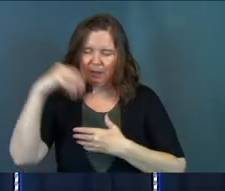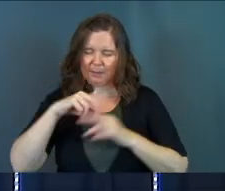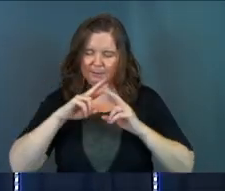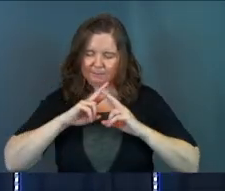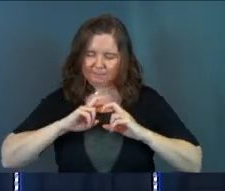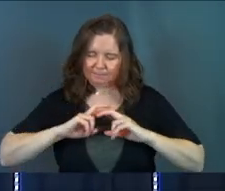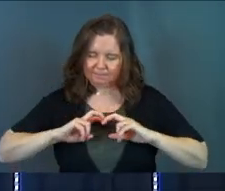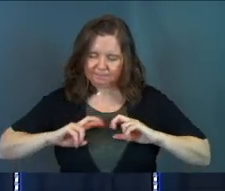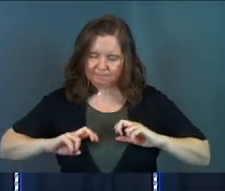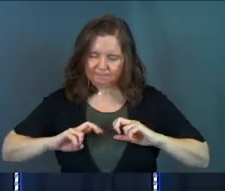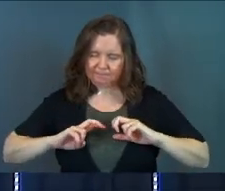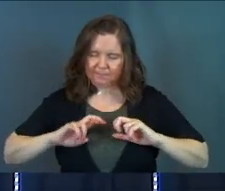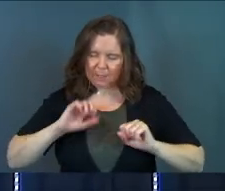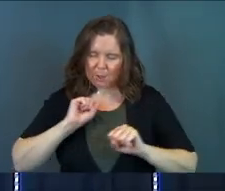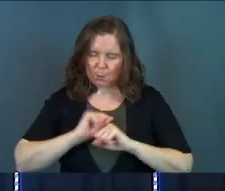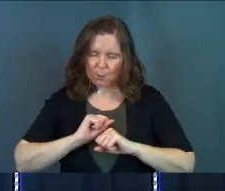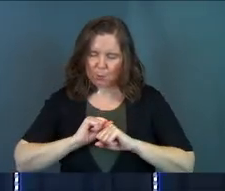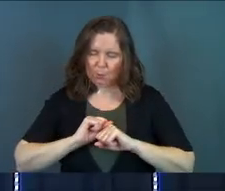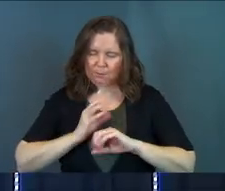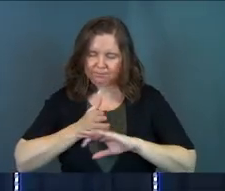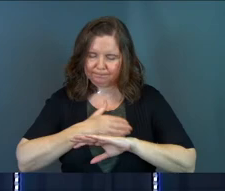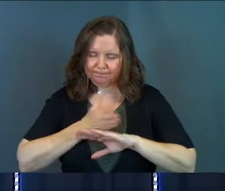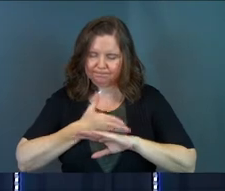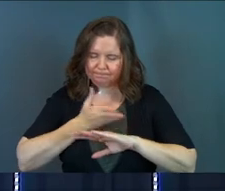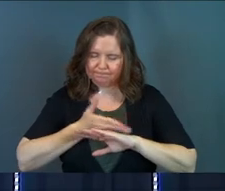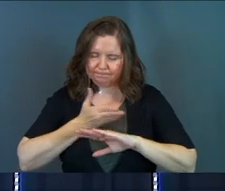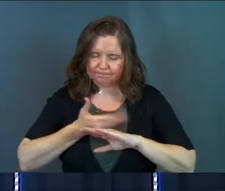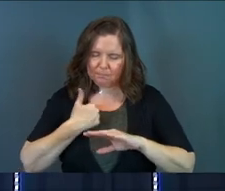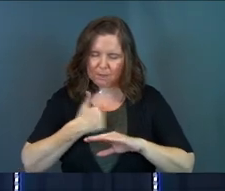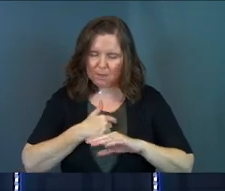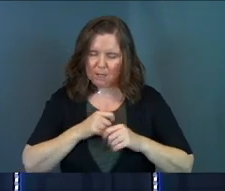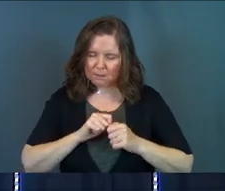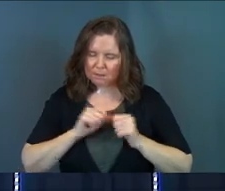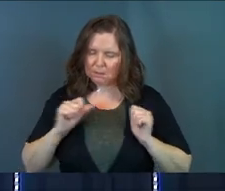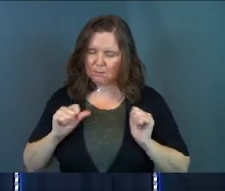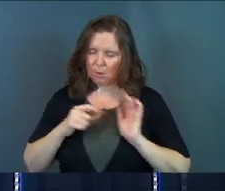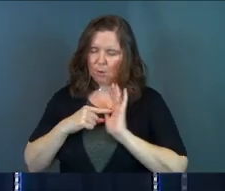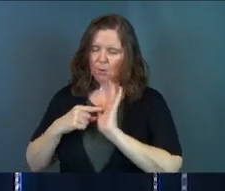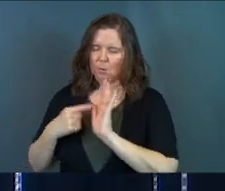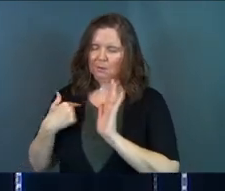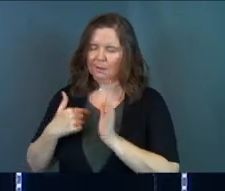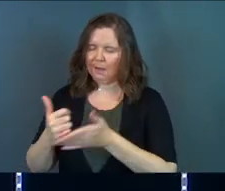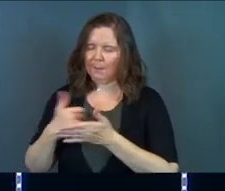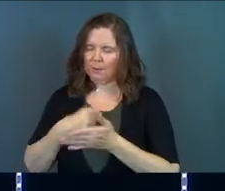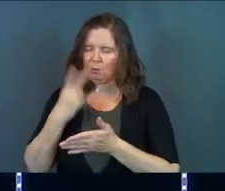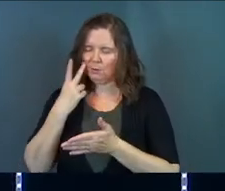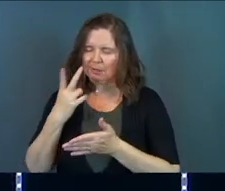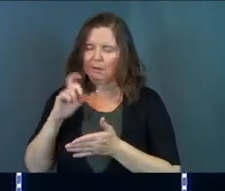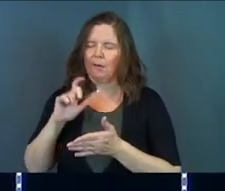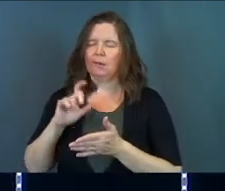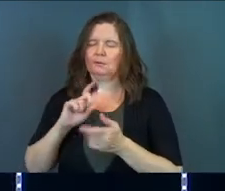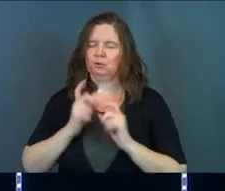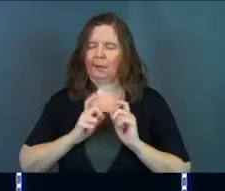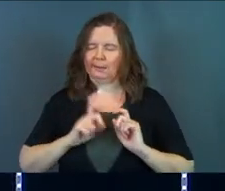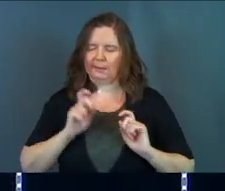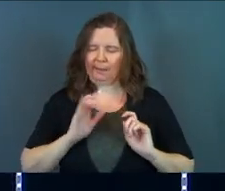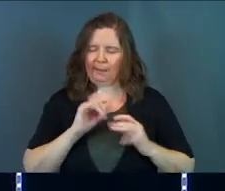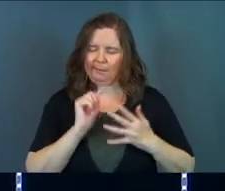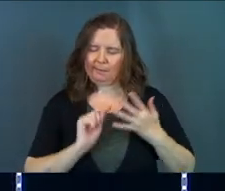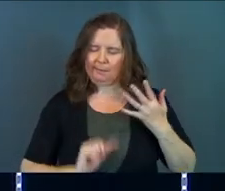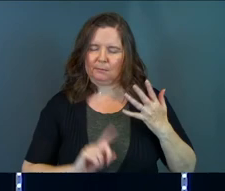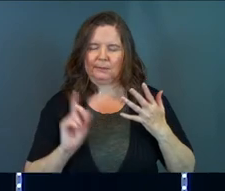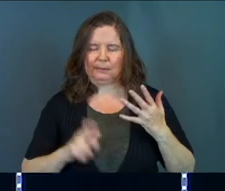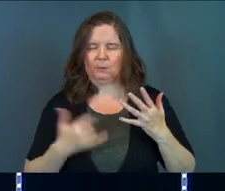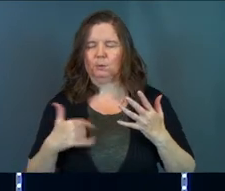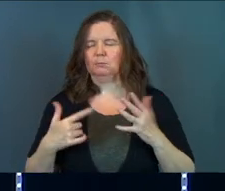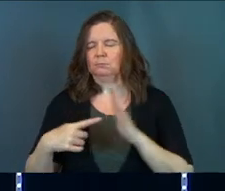I pray that we'd stay there. We'd let you do the work that you want to do. Come in and expose us, Lord. Help us to see the reality of what needs to change in our lives, God, because it